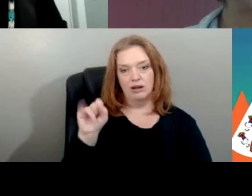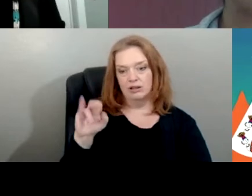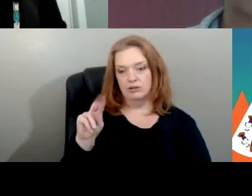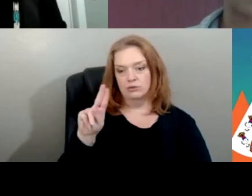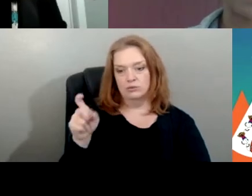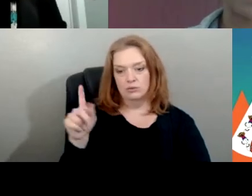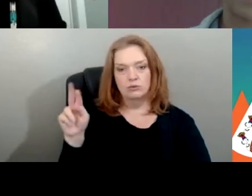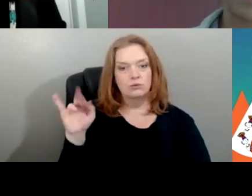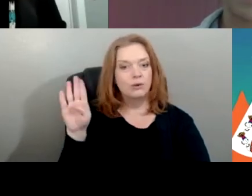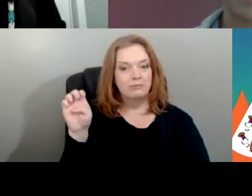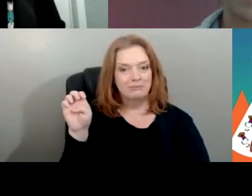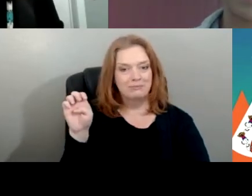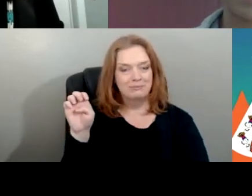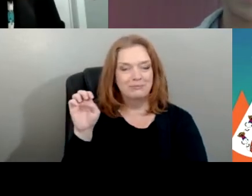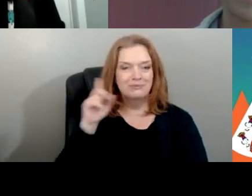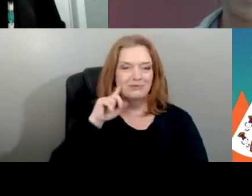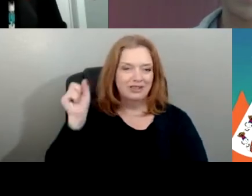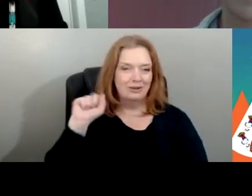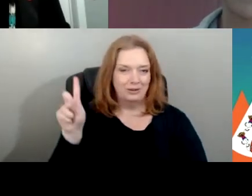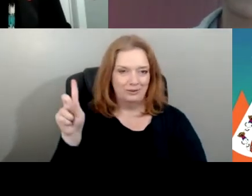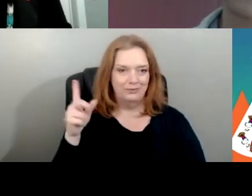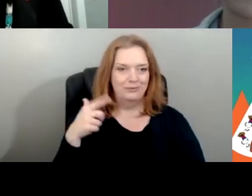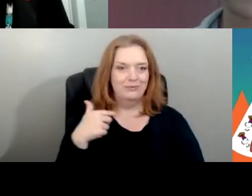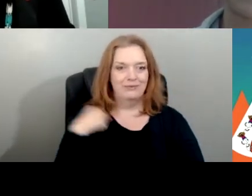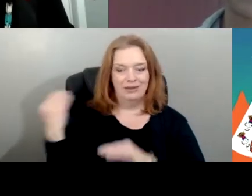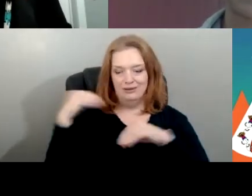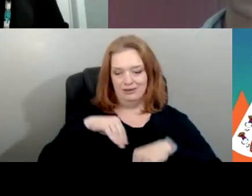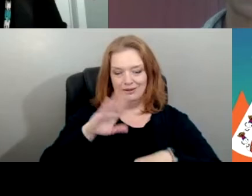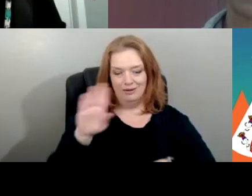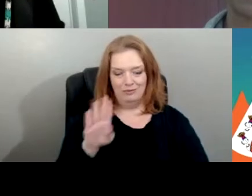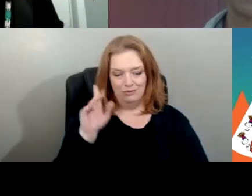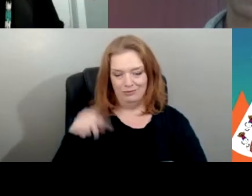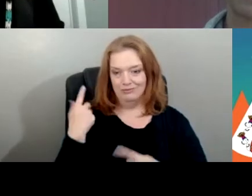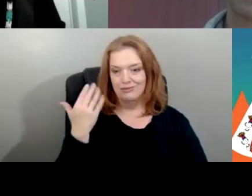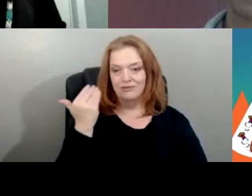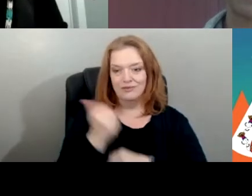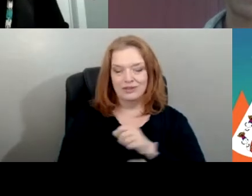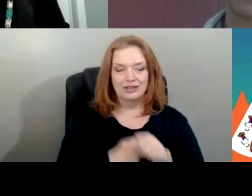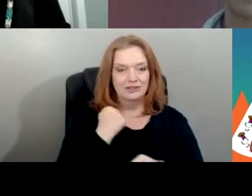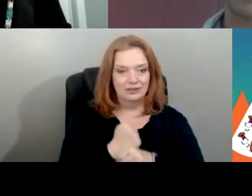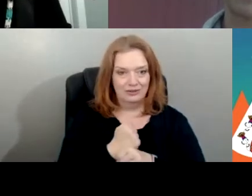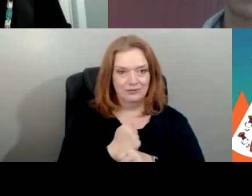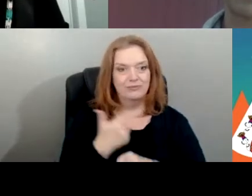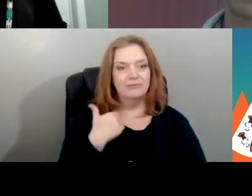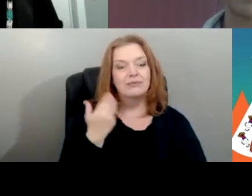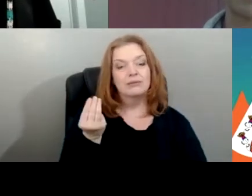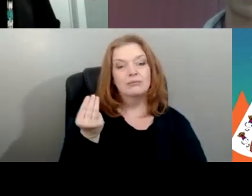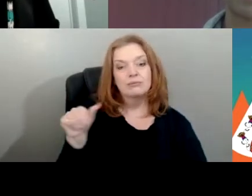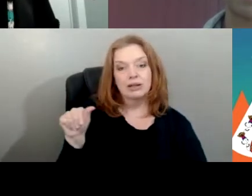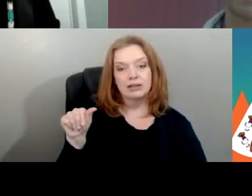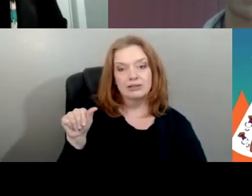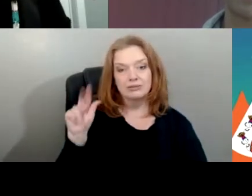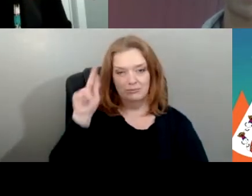side. I've been resident and settler of Boise for about 15 years now. I hold a master's degree